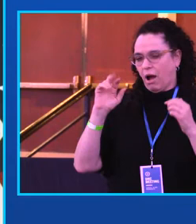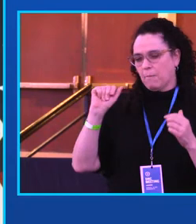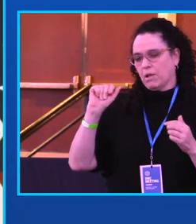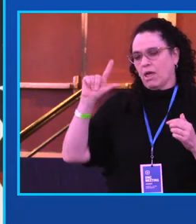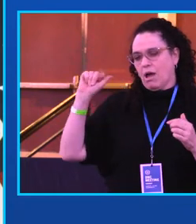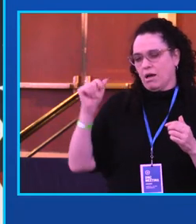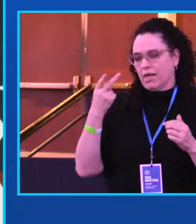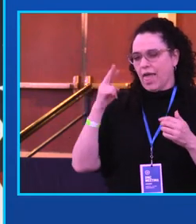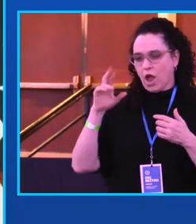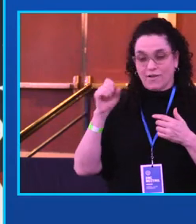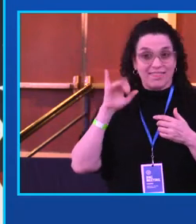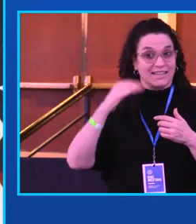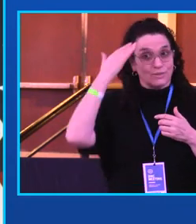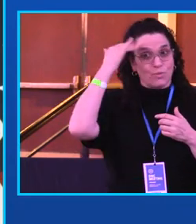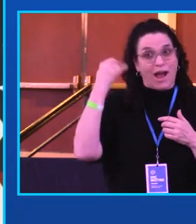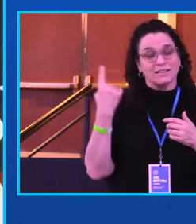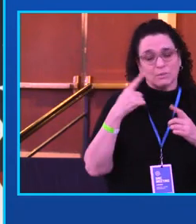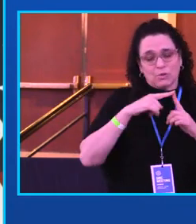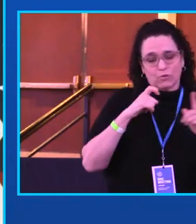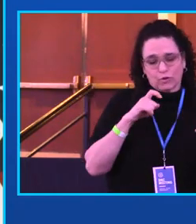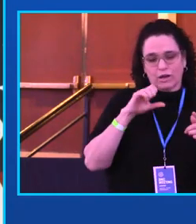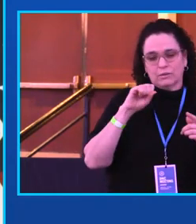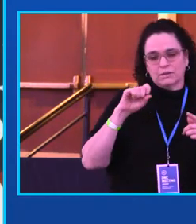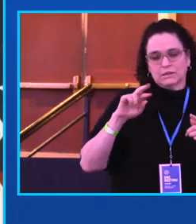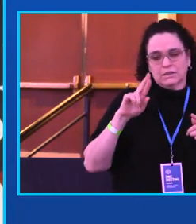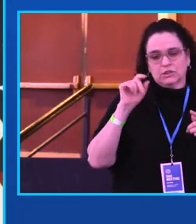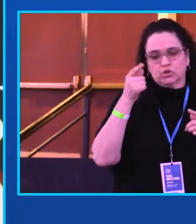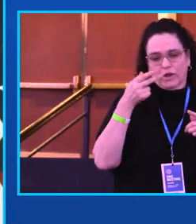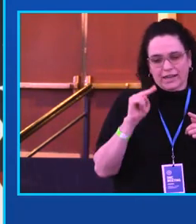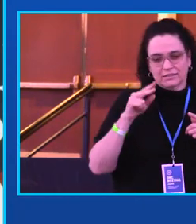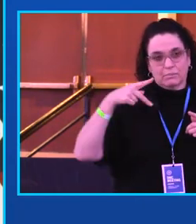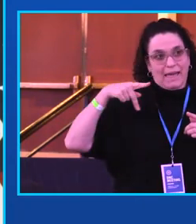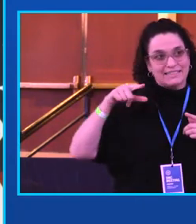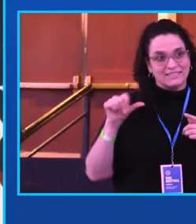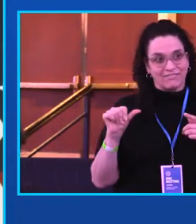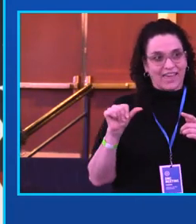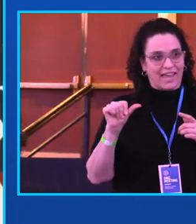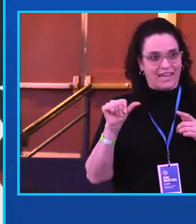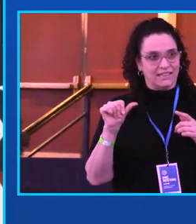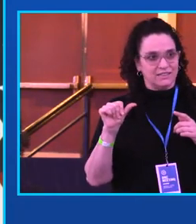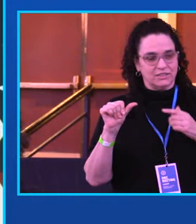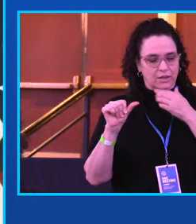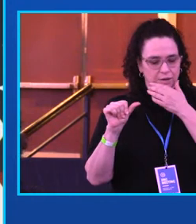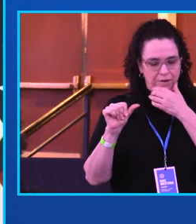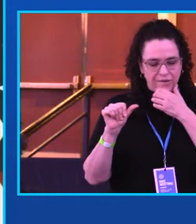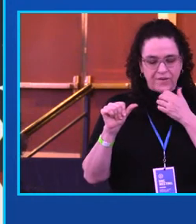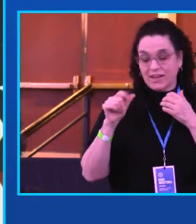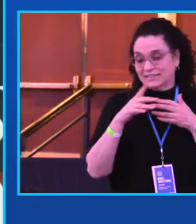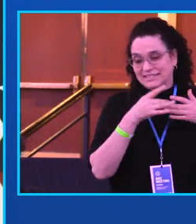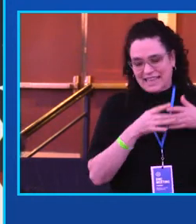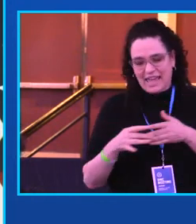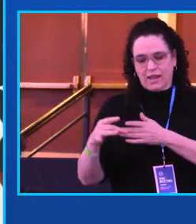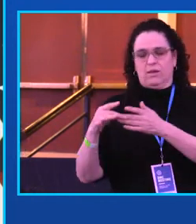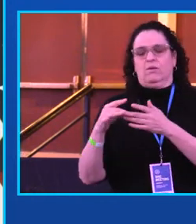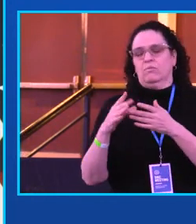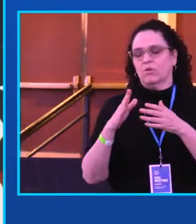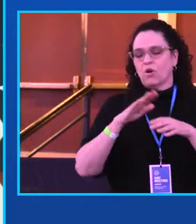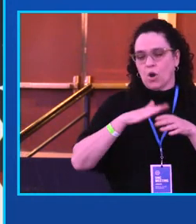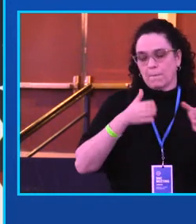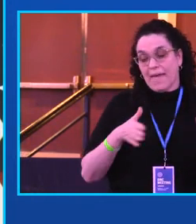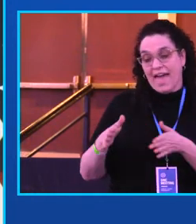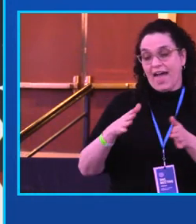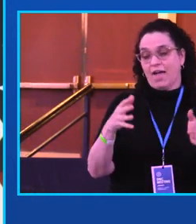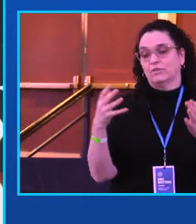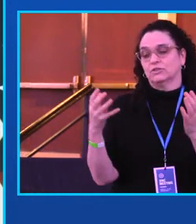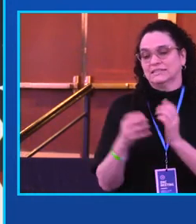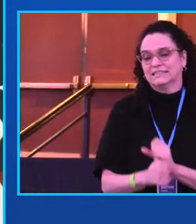Stratton, Pennsylvania, out of the clutches of obscurity and set him on a path to redeem the soul of